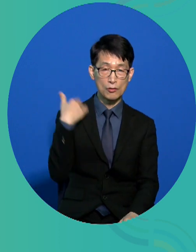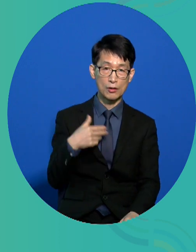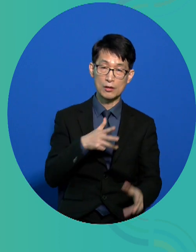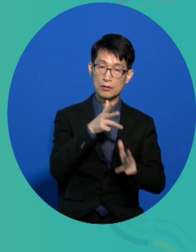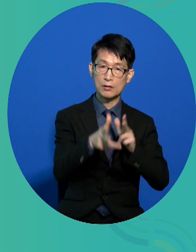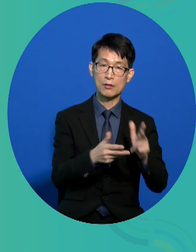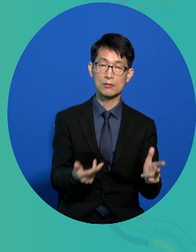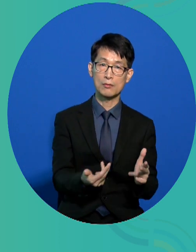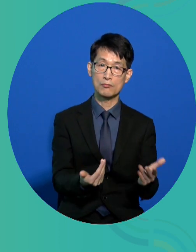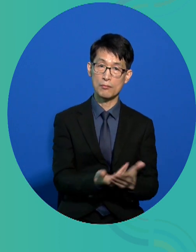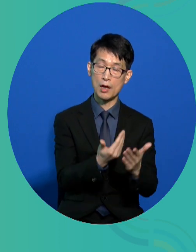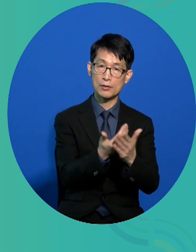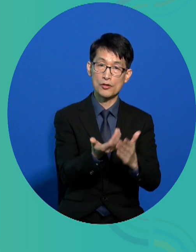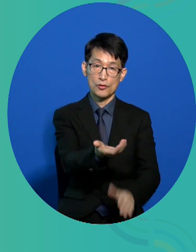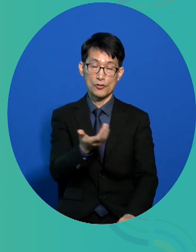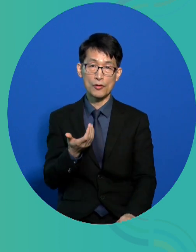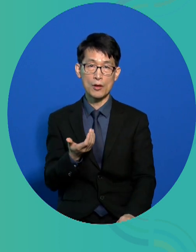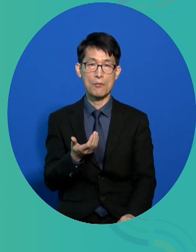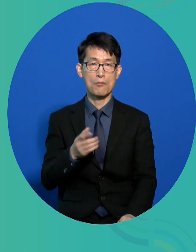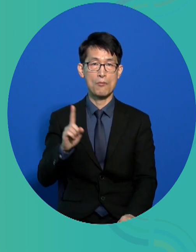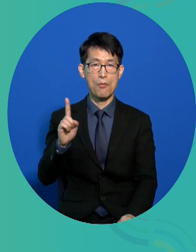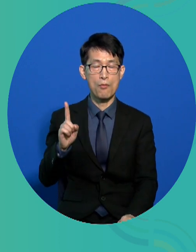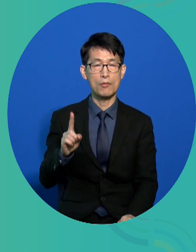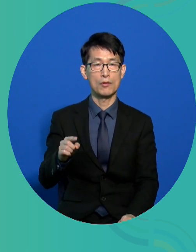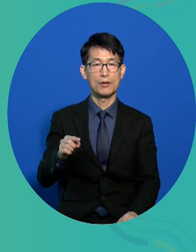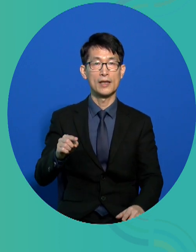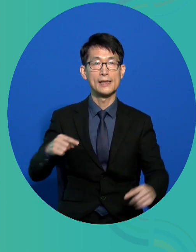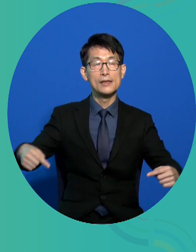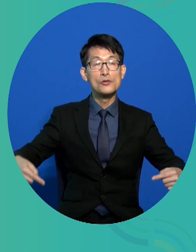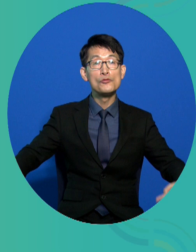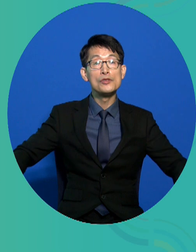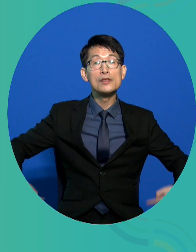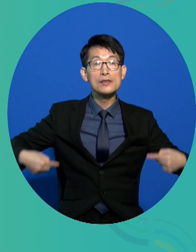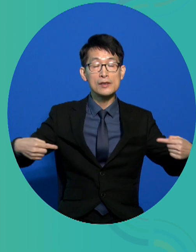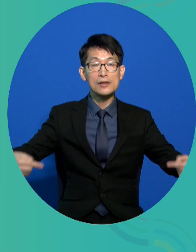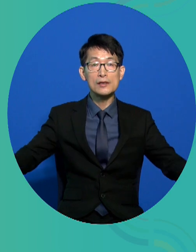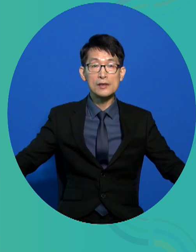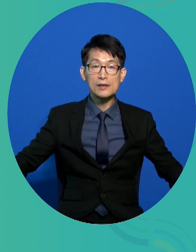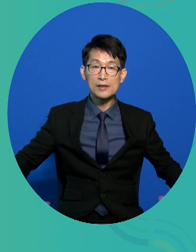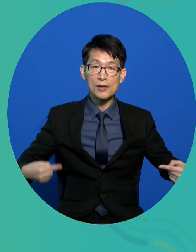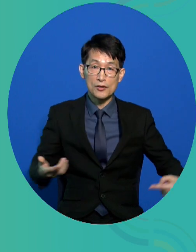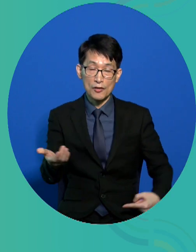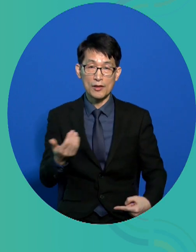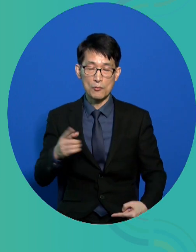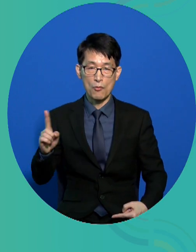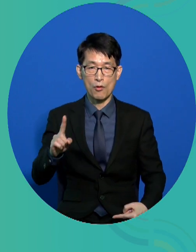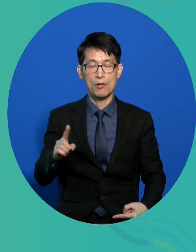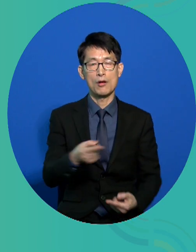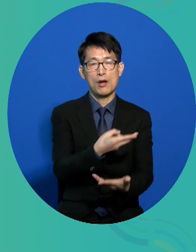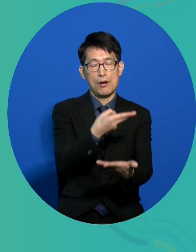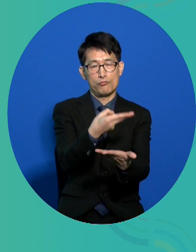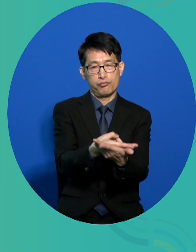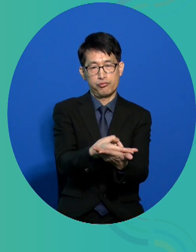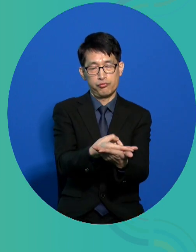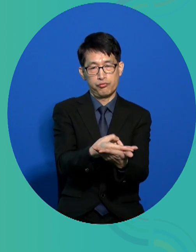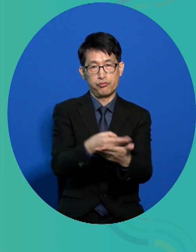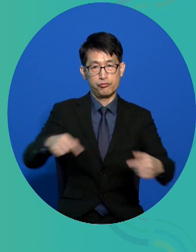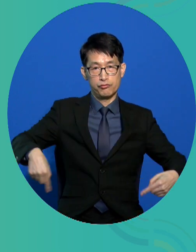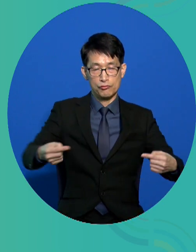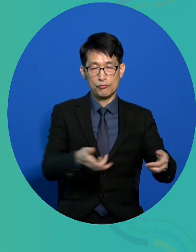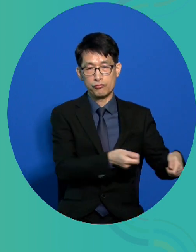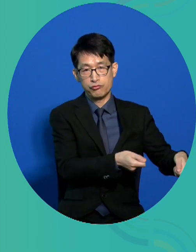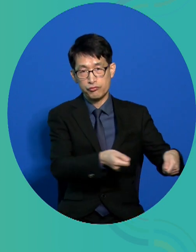for or to assist the people with disabilities as well. So after World War II, for example,